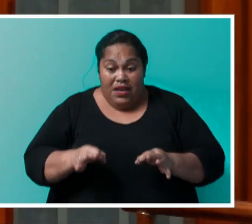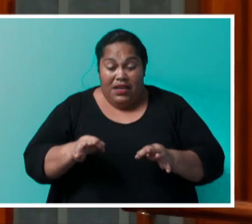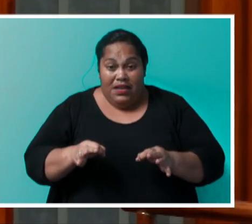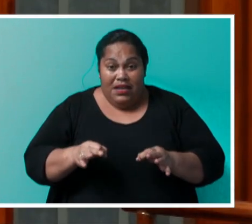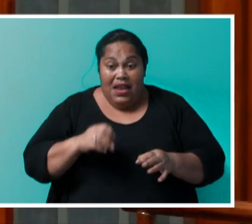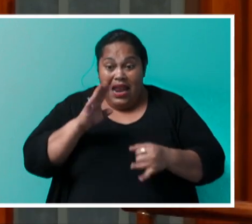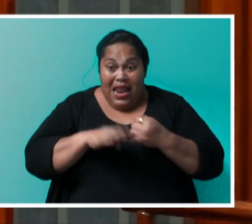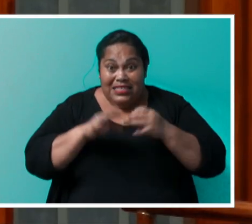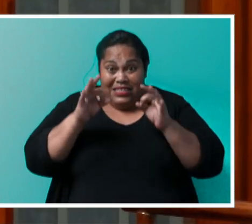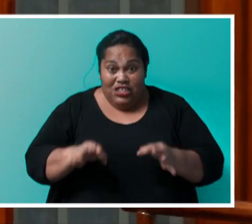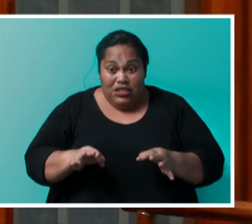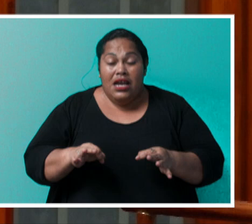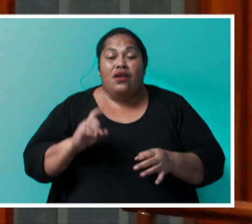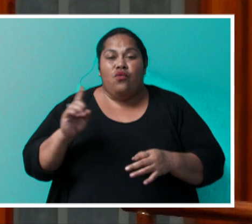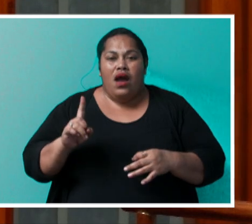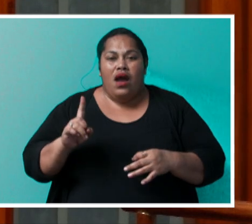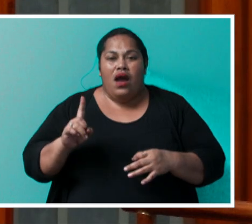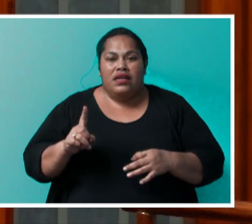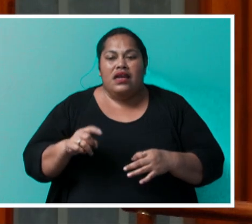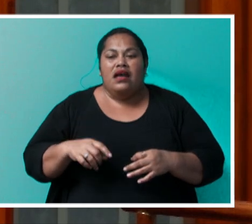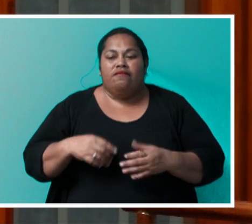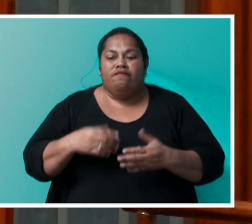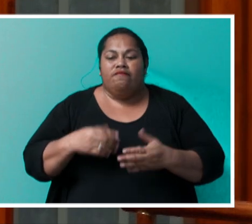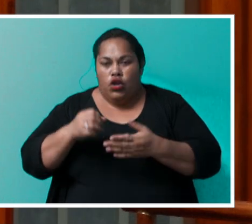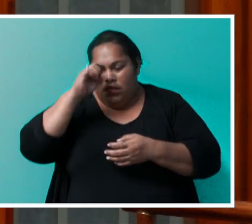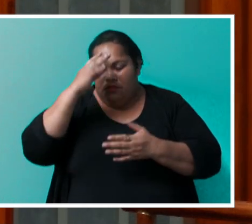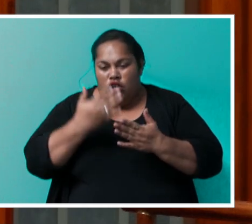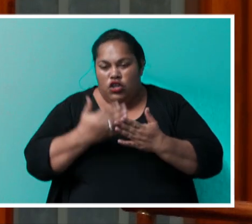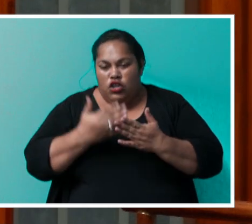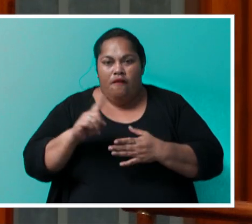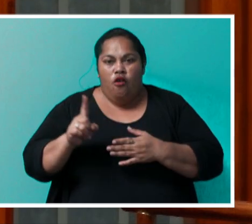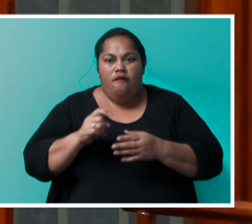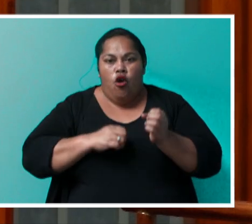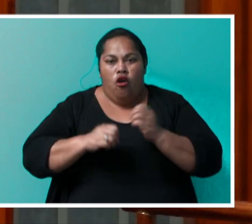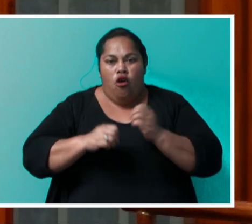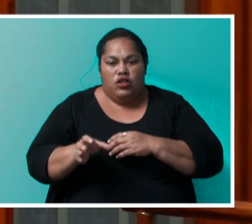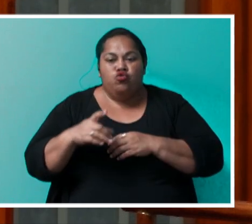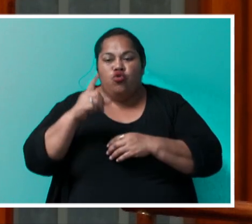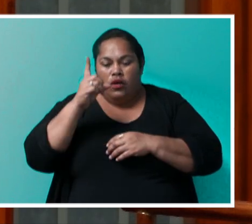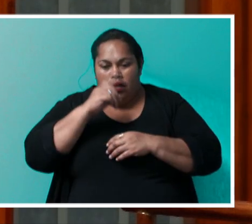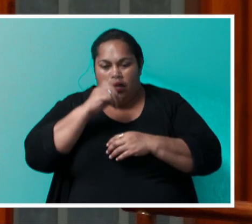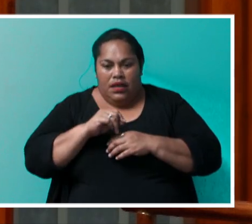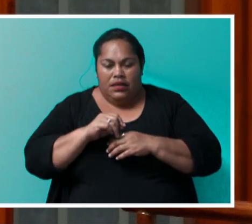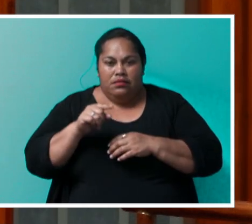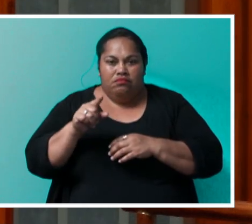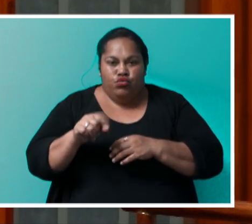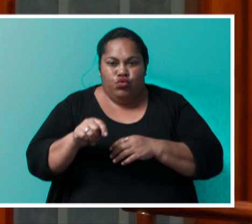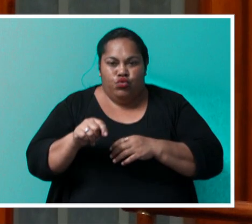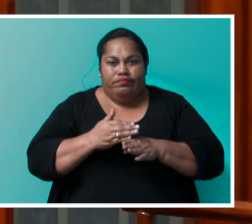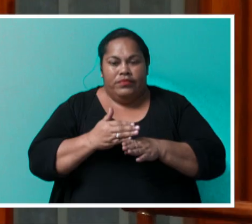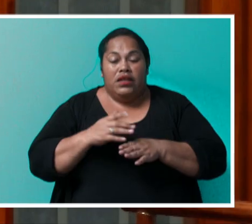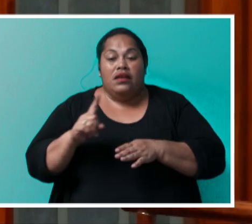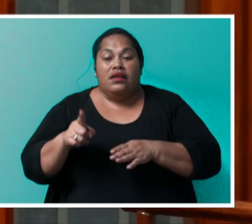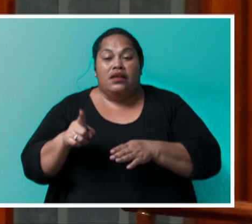with our experienced officers who can override the tool with a documented rationale. This ensures